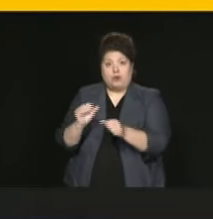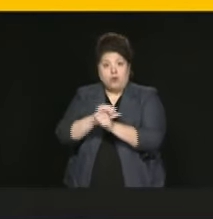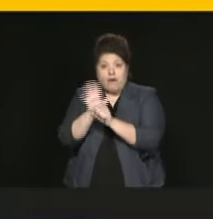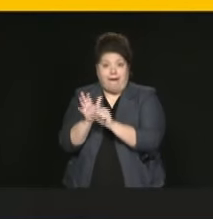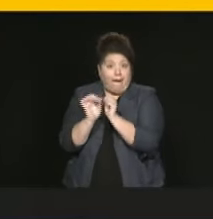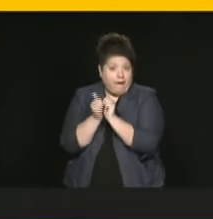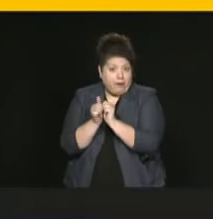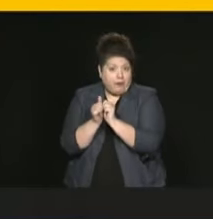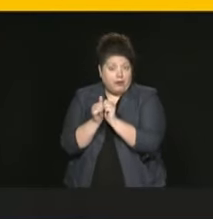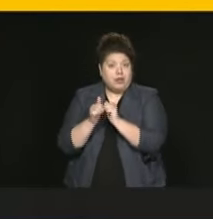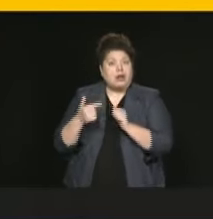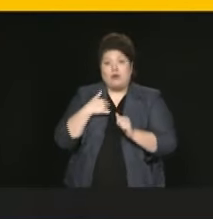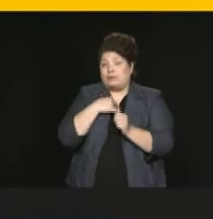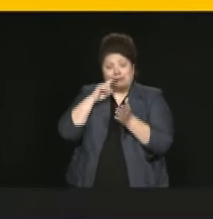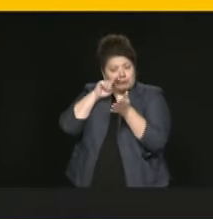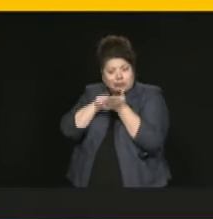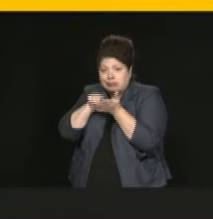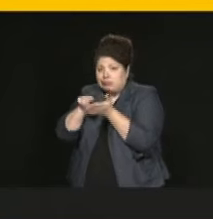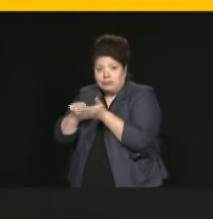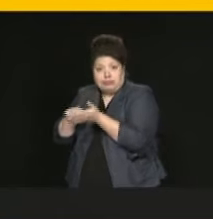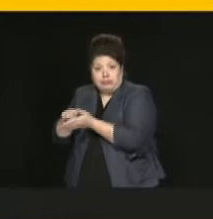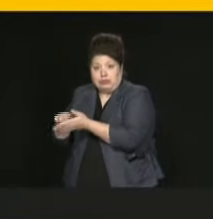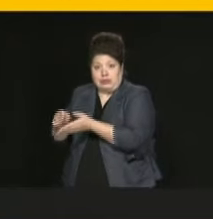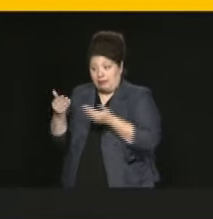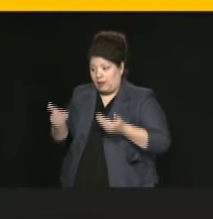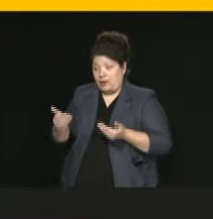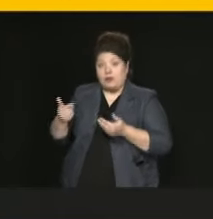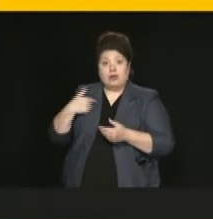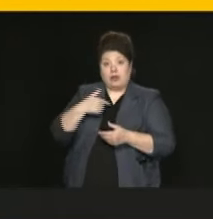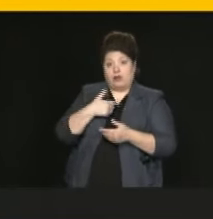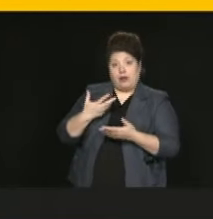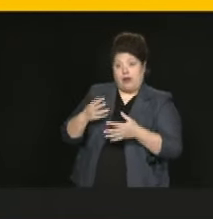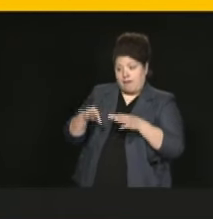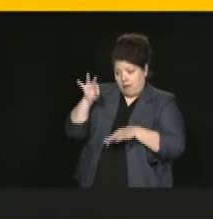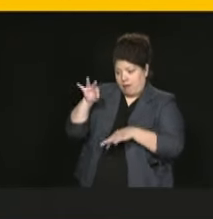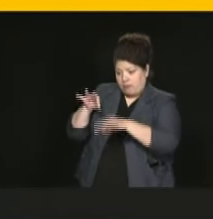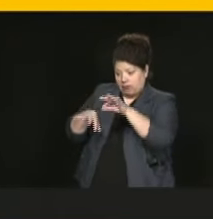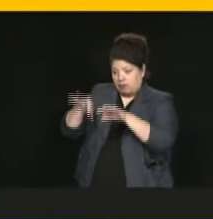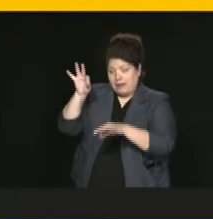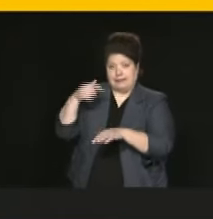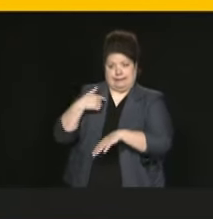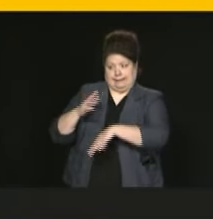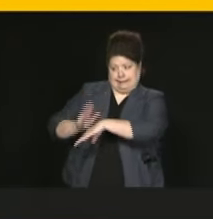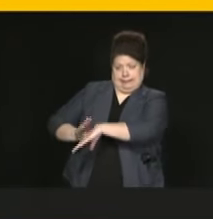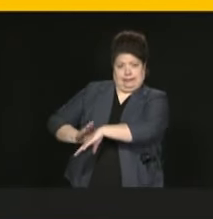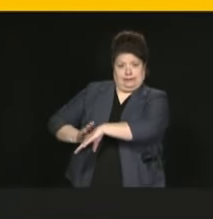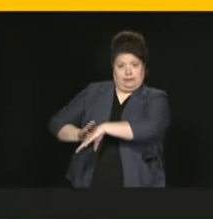through the situation, we are providing our best efforts.